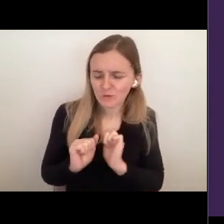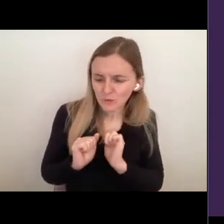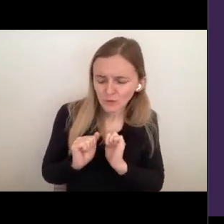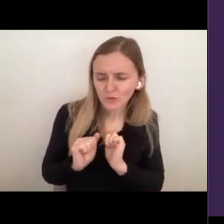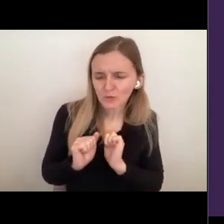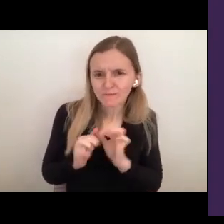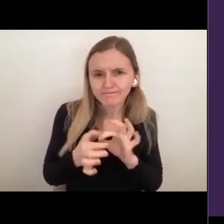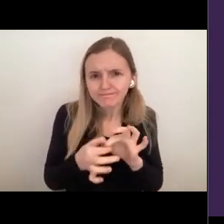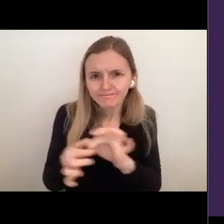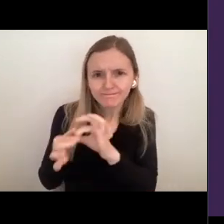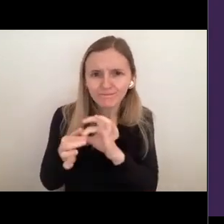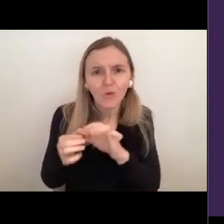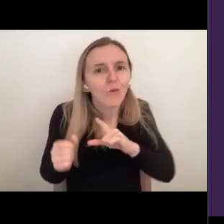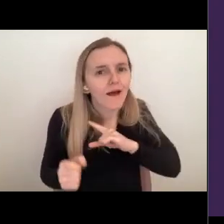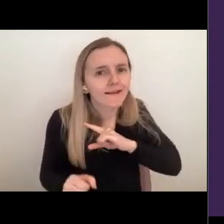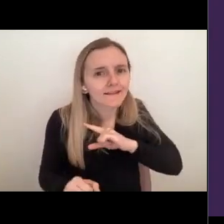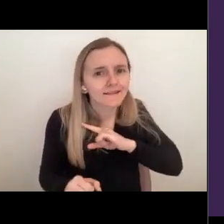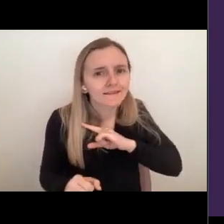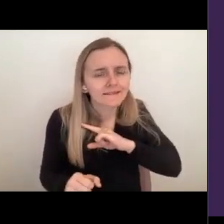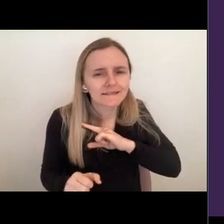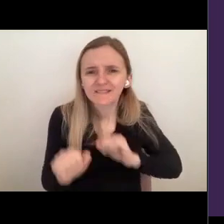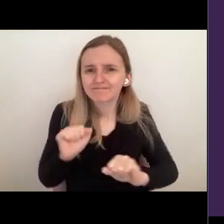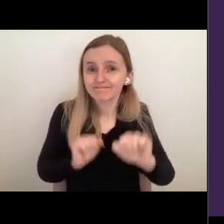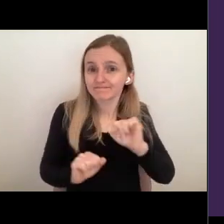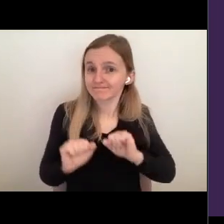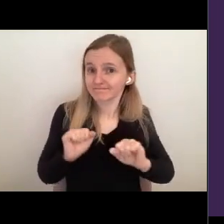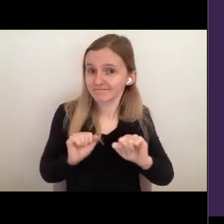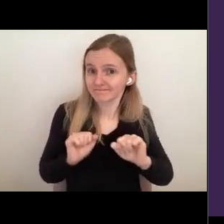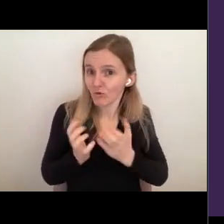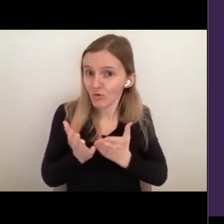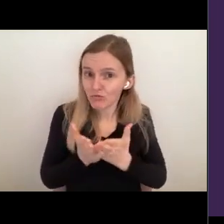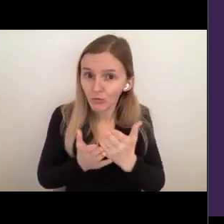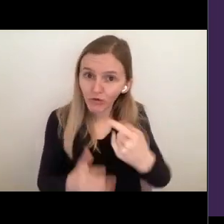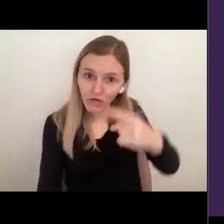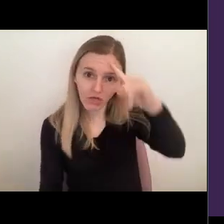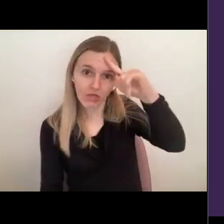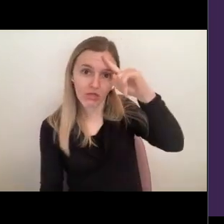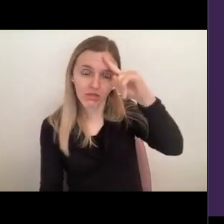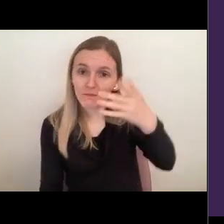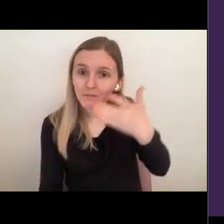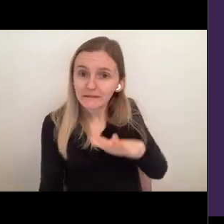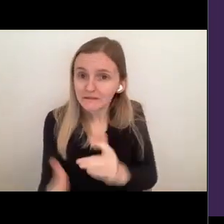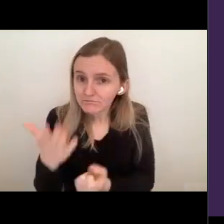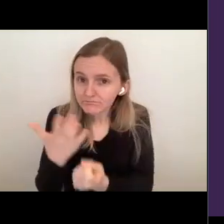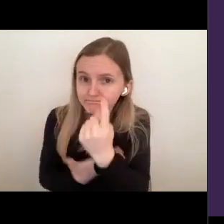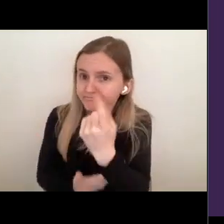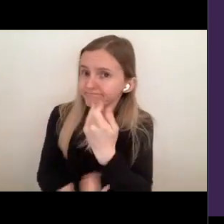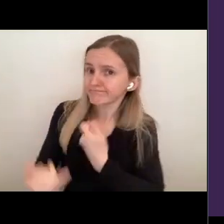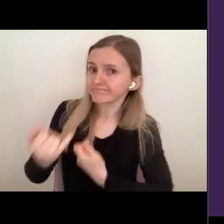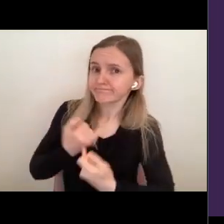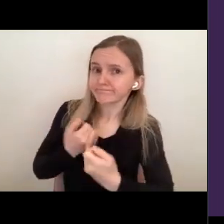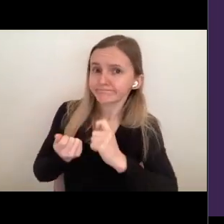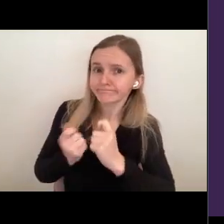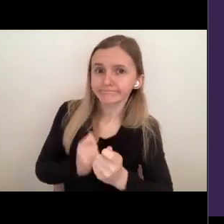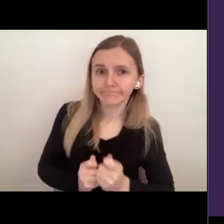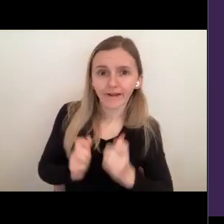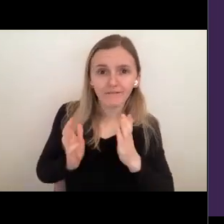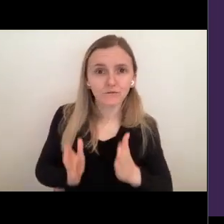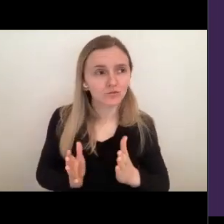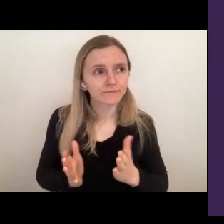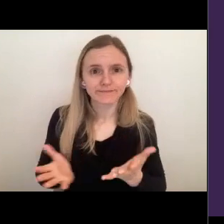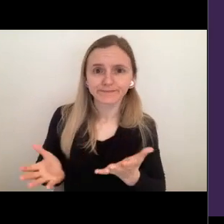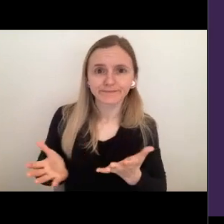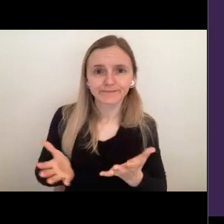might that be? Is it because of an experience that they've had in their social world and the way that they've been received?